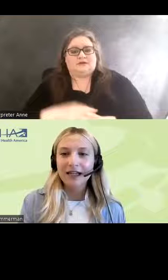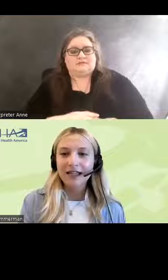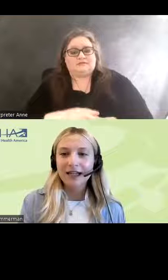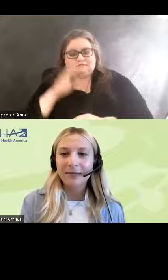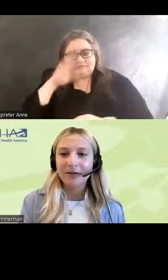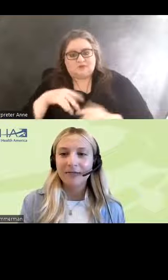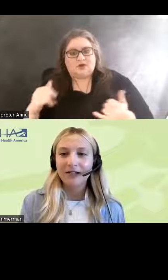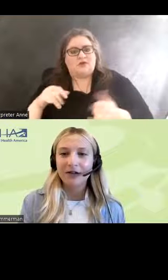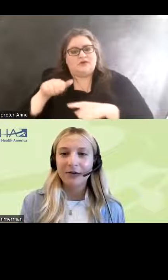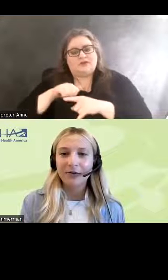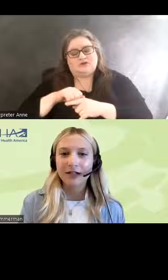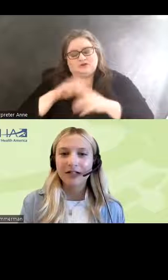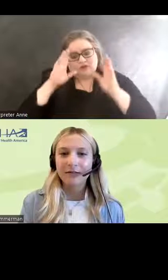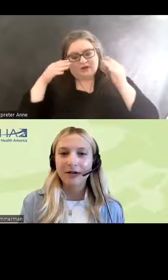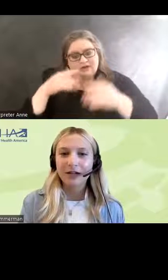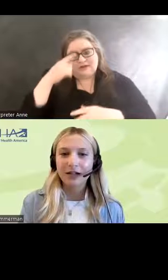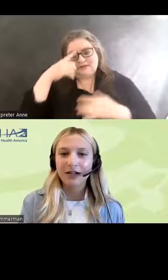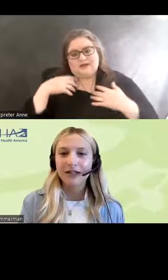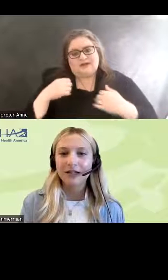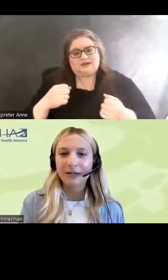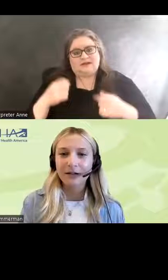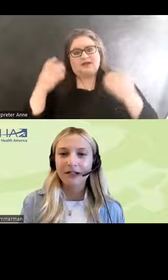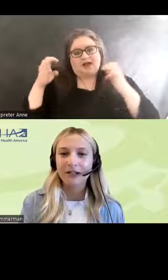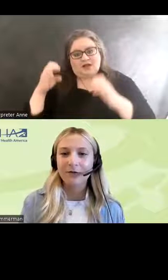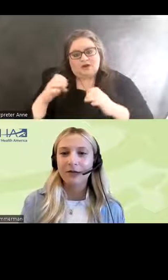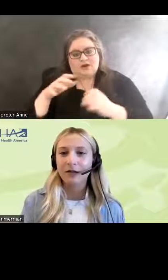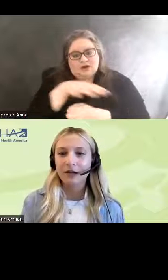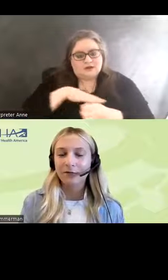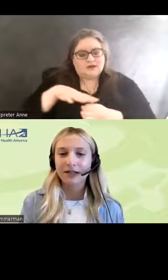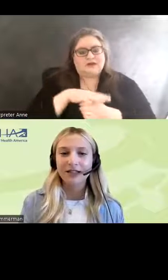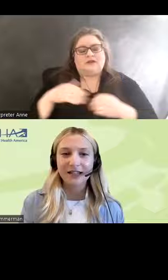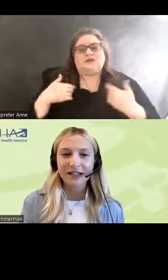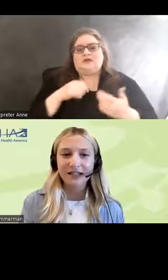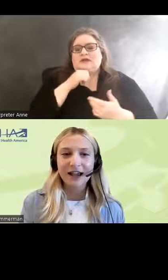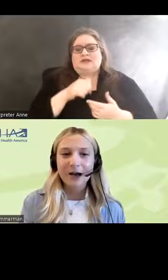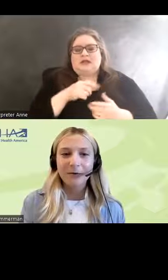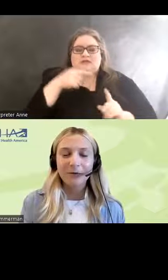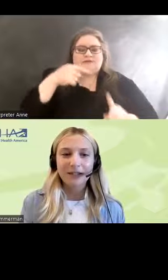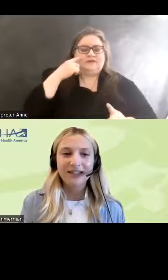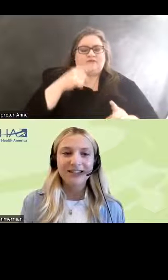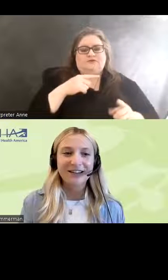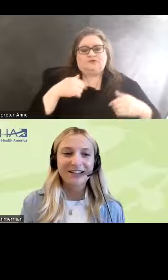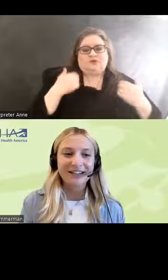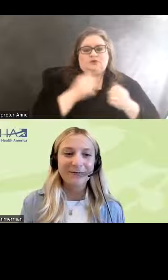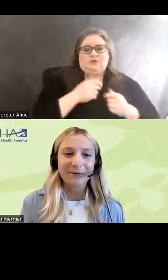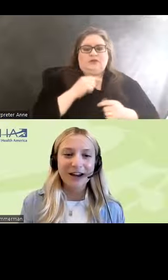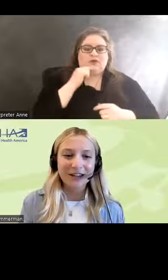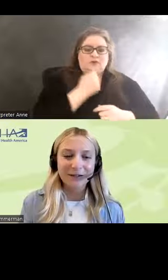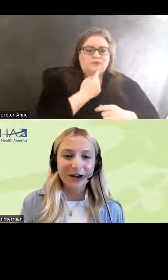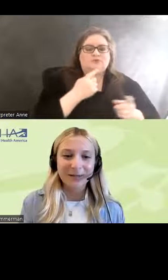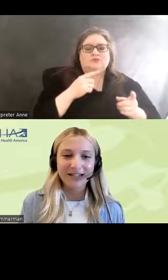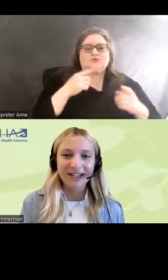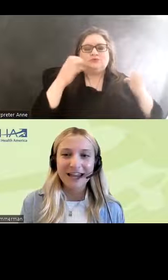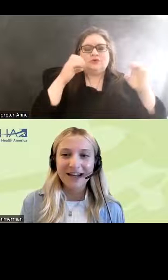training is about the mental health crisis among youth and not specific to youth with acute crisis needs, but we'll be discussing a variety